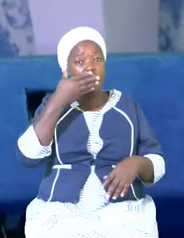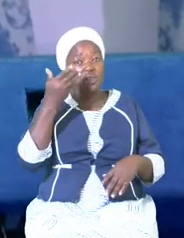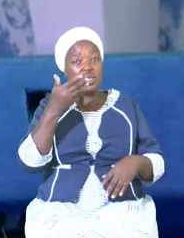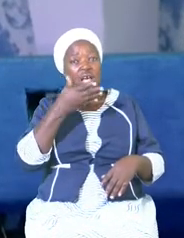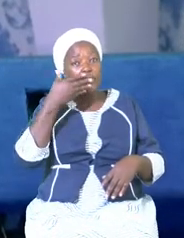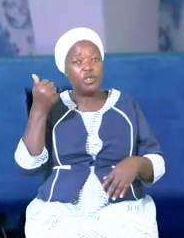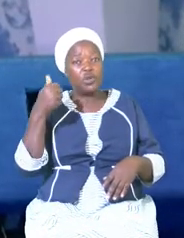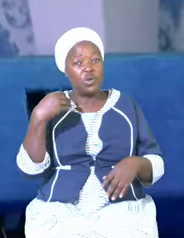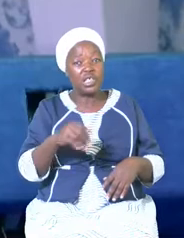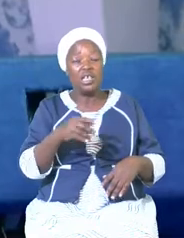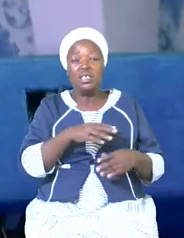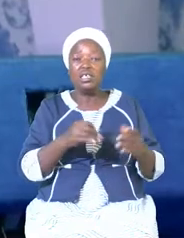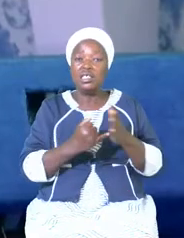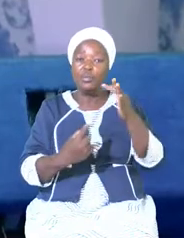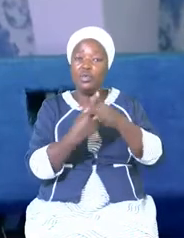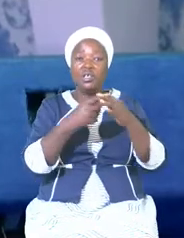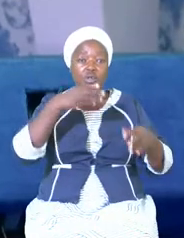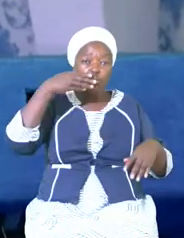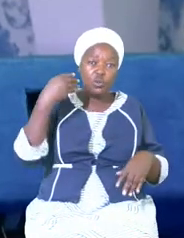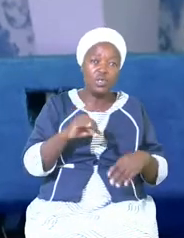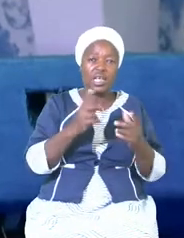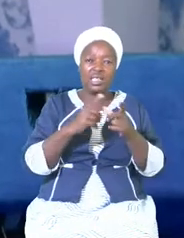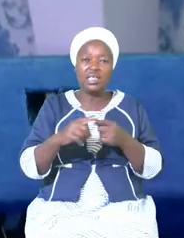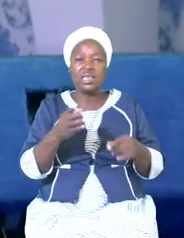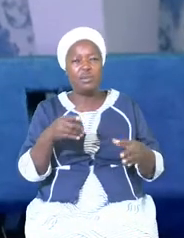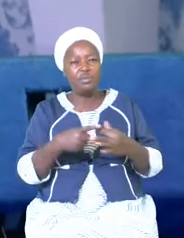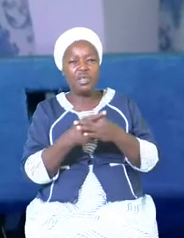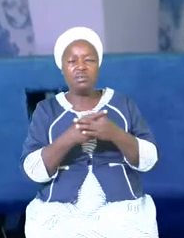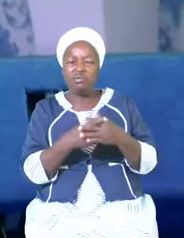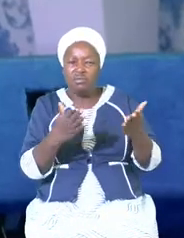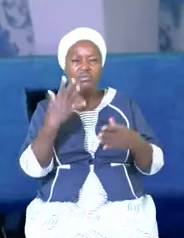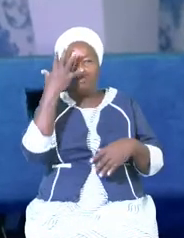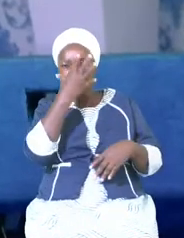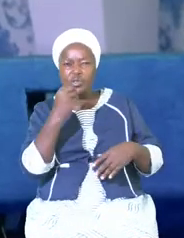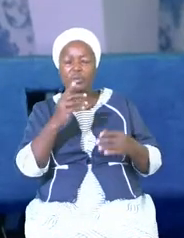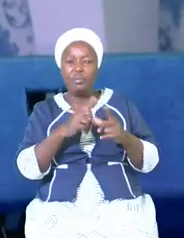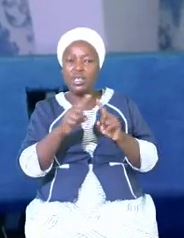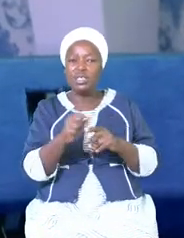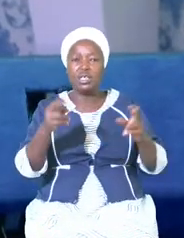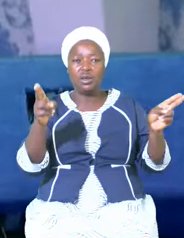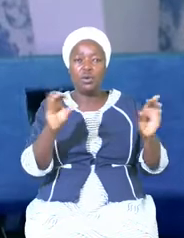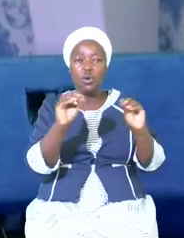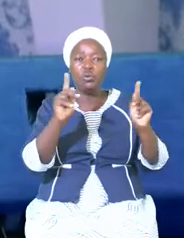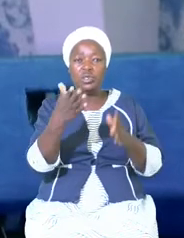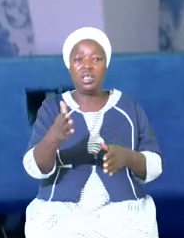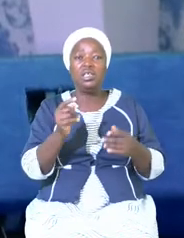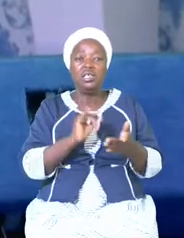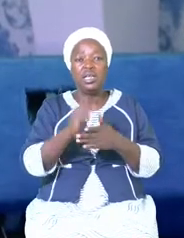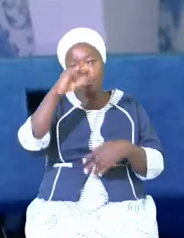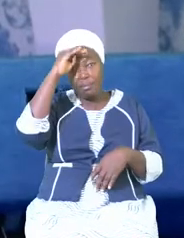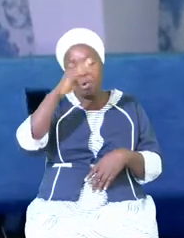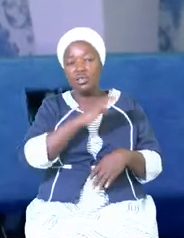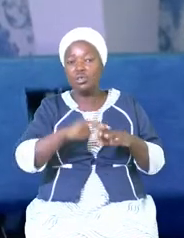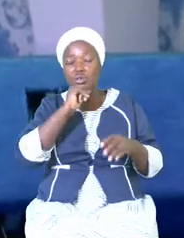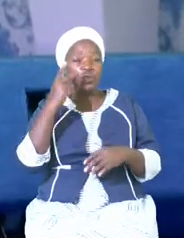It appears attractive, but there's a hook there that the man, the woman, the human being does not